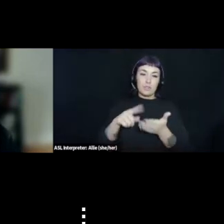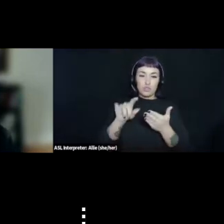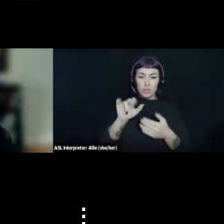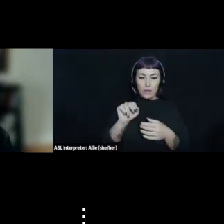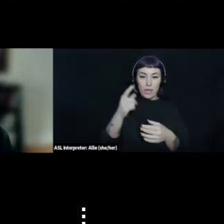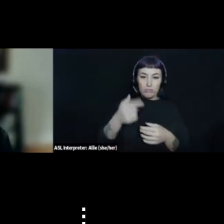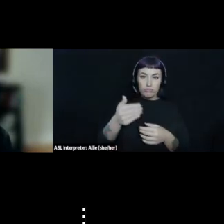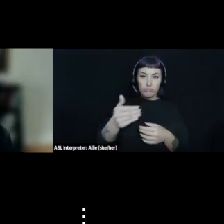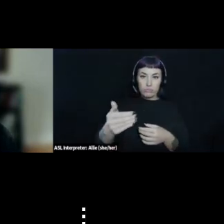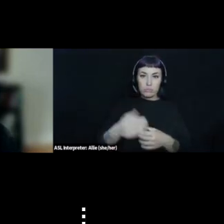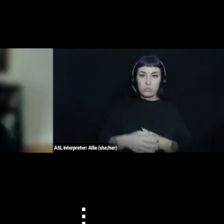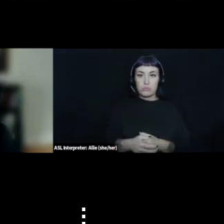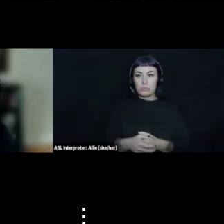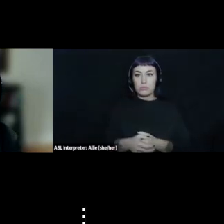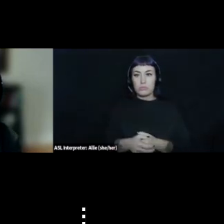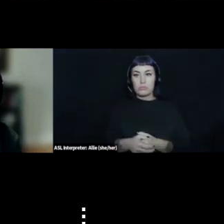in regularly.